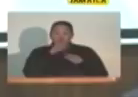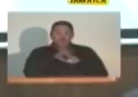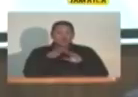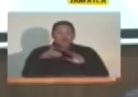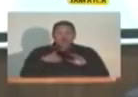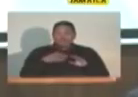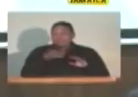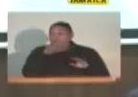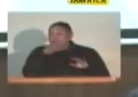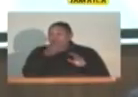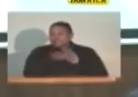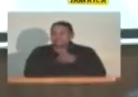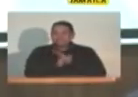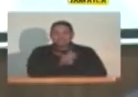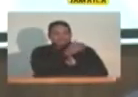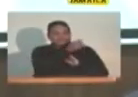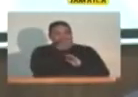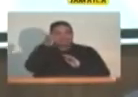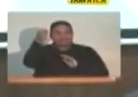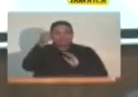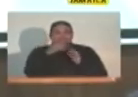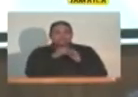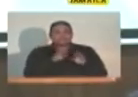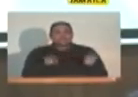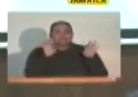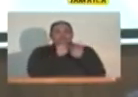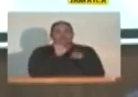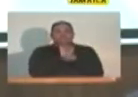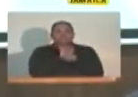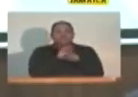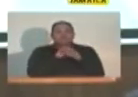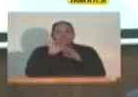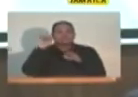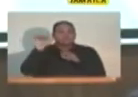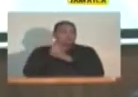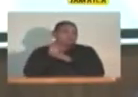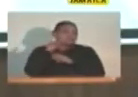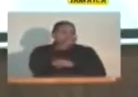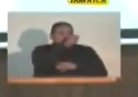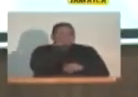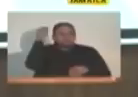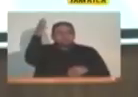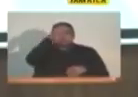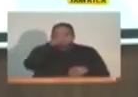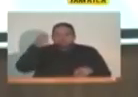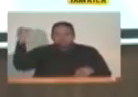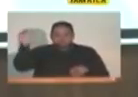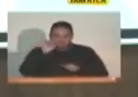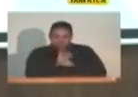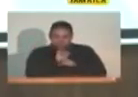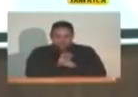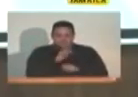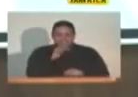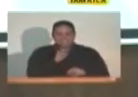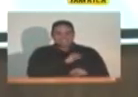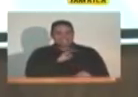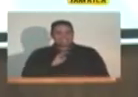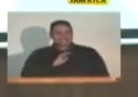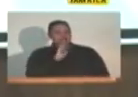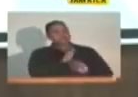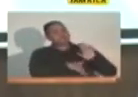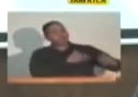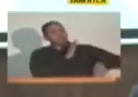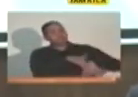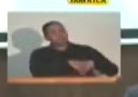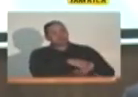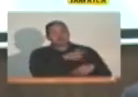and expertise are being put in critical positions within that entity. There is victimization of staff, of